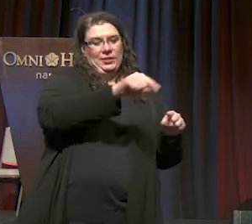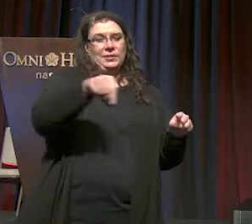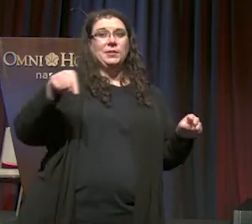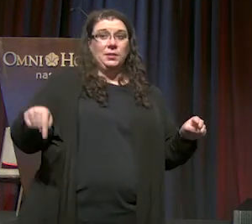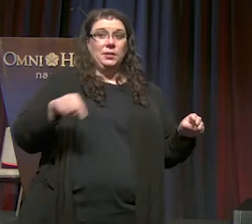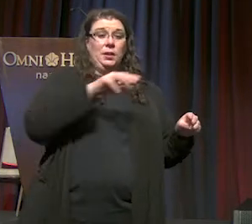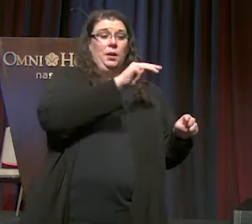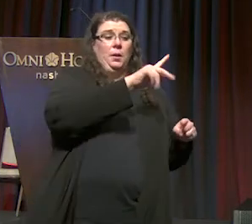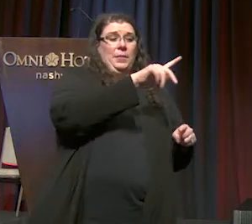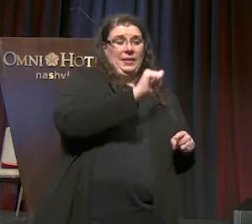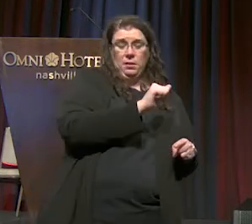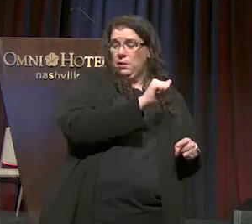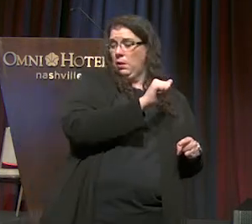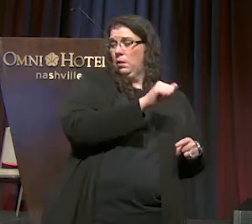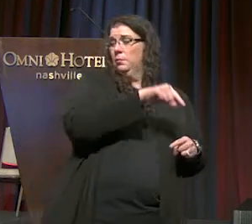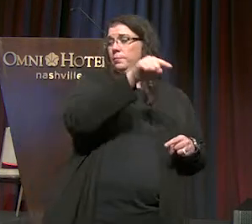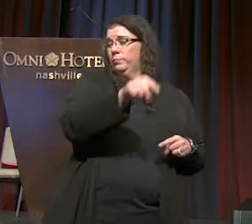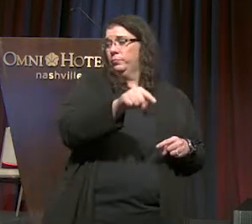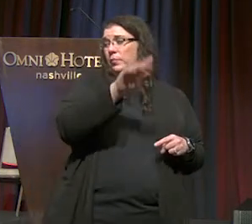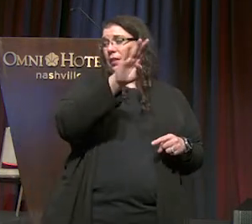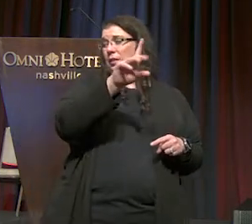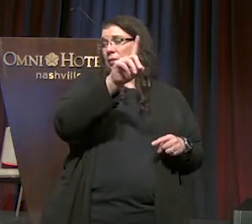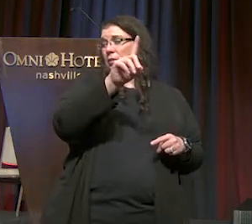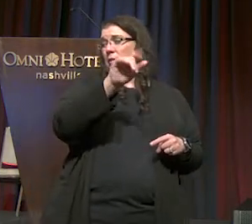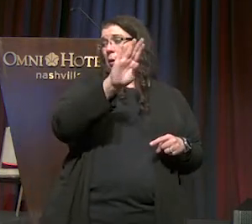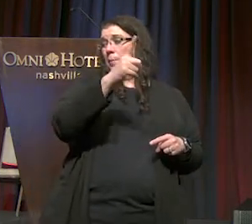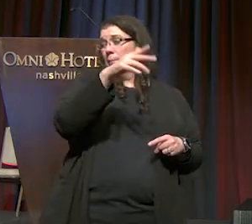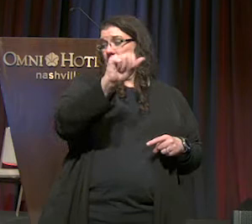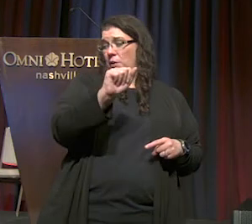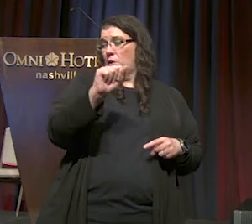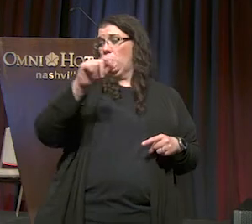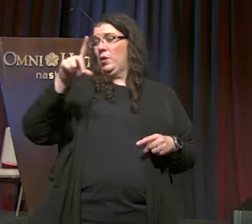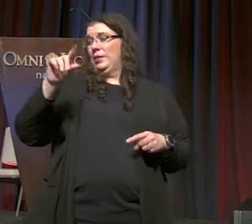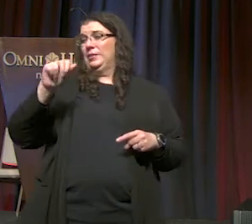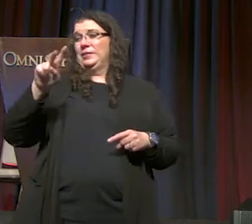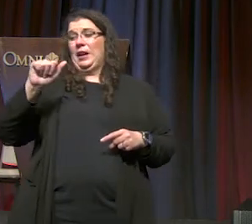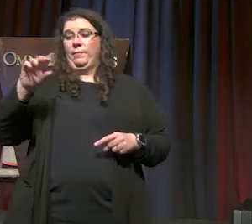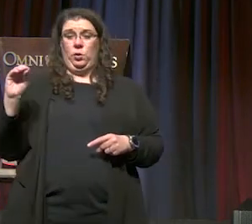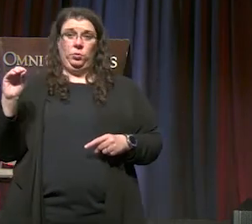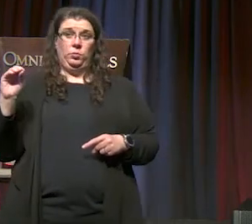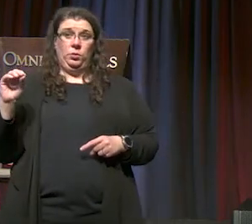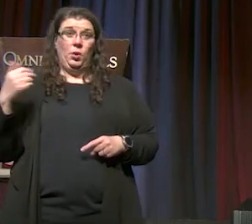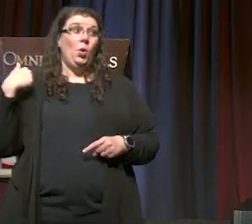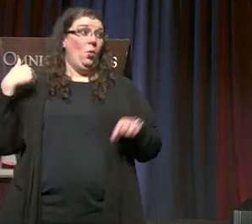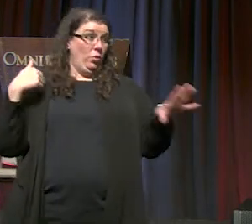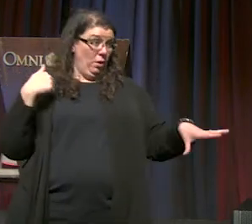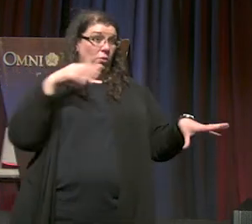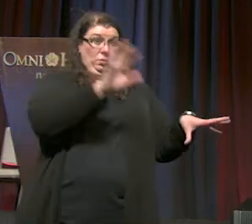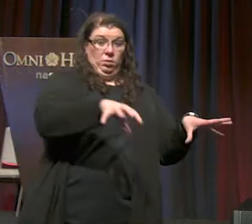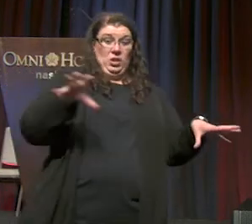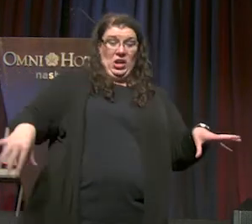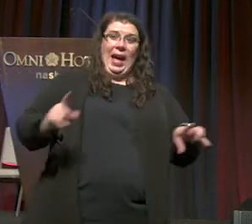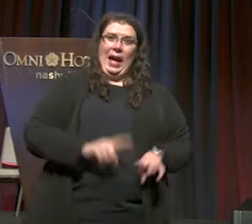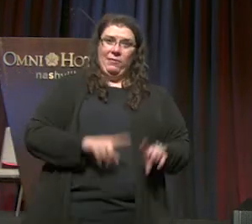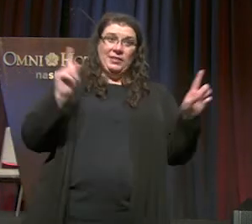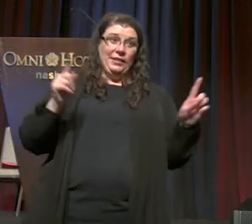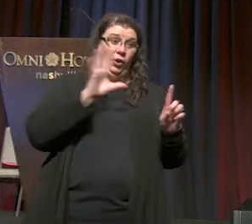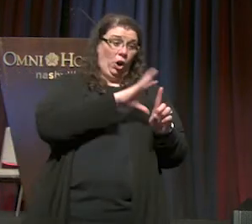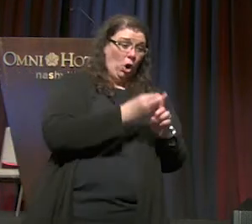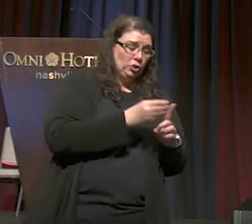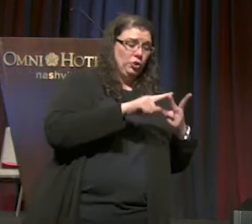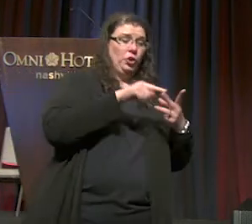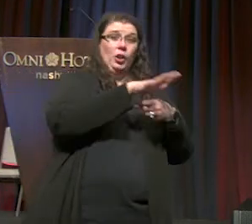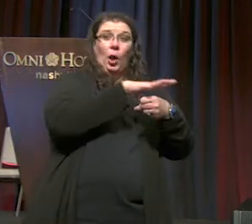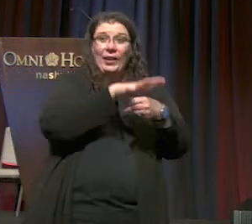Manila, Tagalog region, and Davao, Visayan region. We have differences in culture,